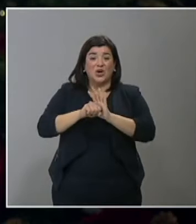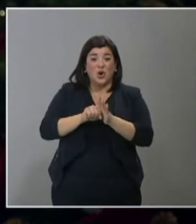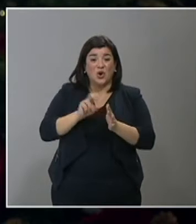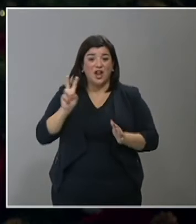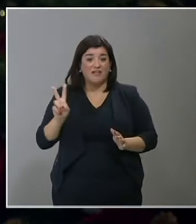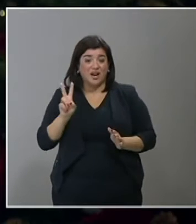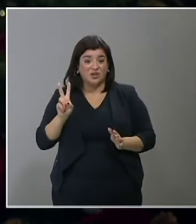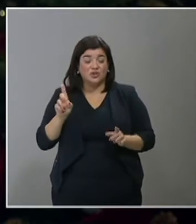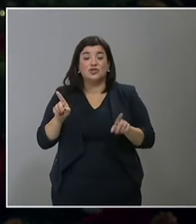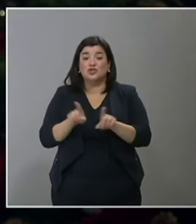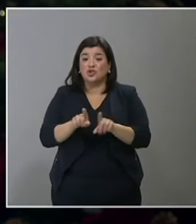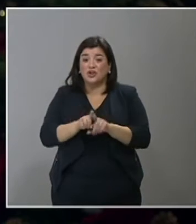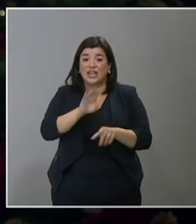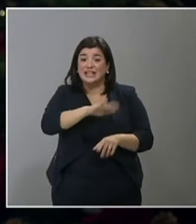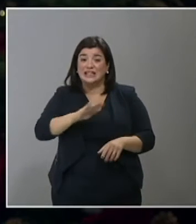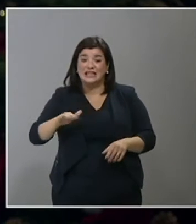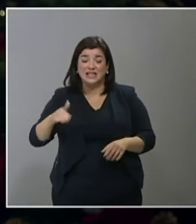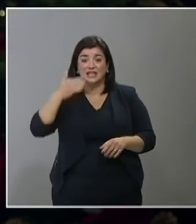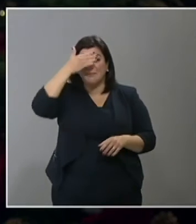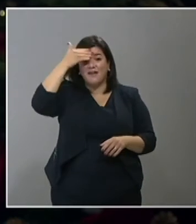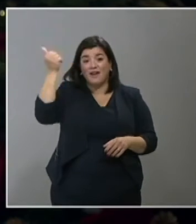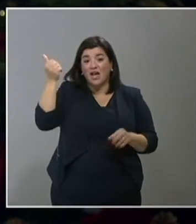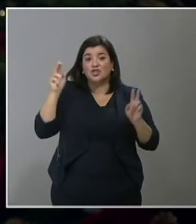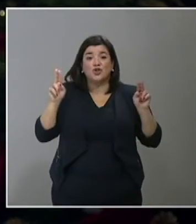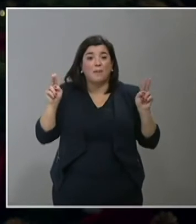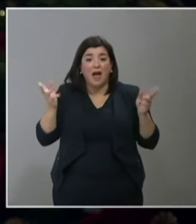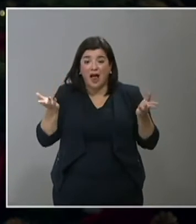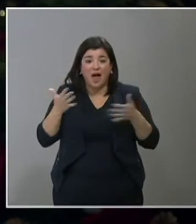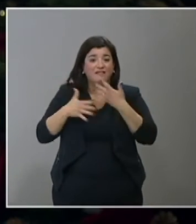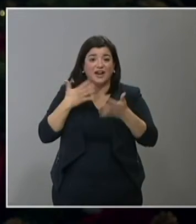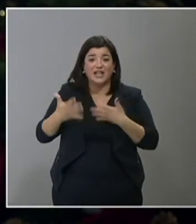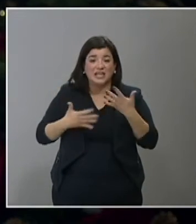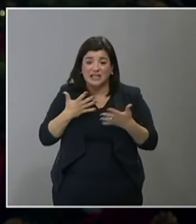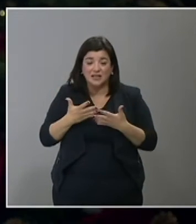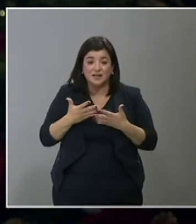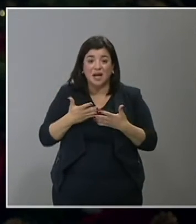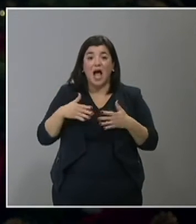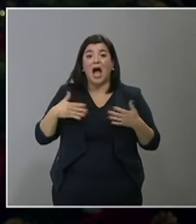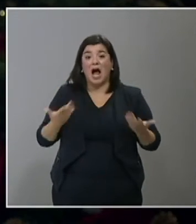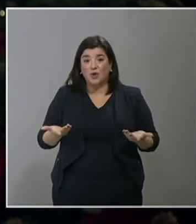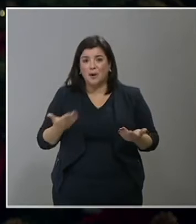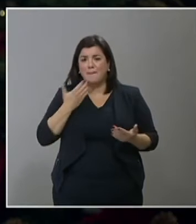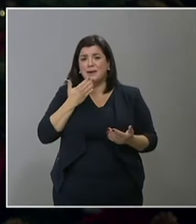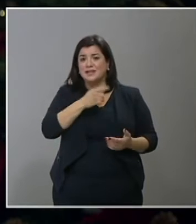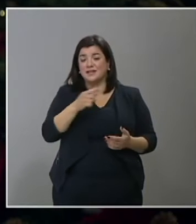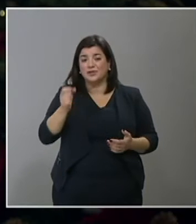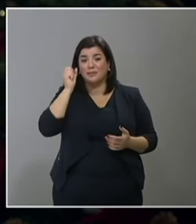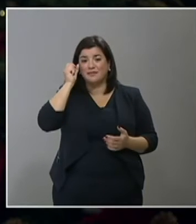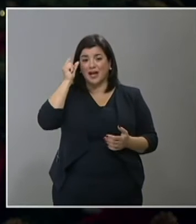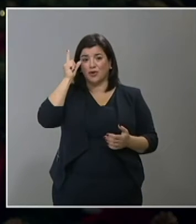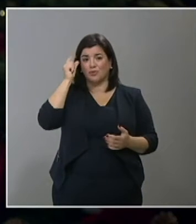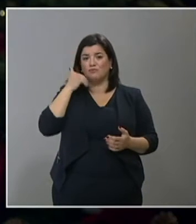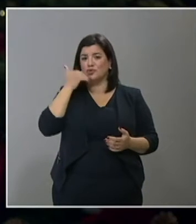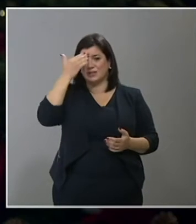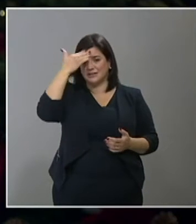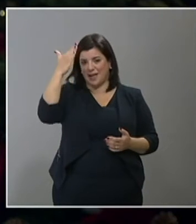pandemija. Għalhekk irrid nieħu din l-okkażjoni biex infakkar fl-appuntament tal-Istrina l-għada tal-Milied